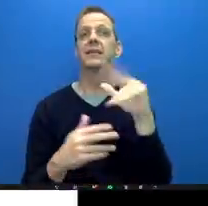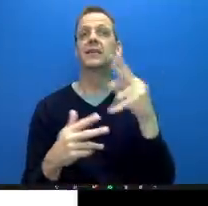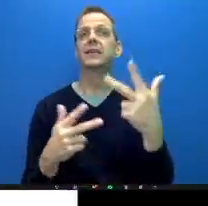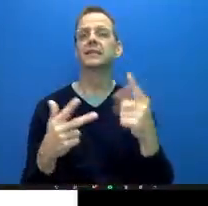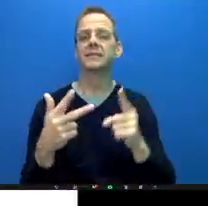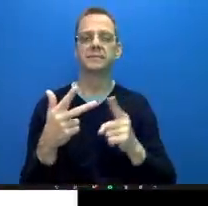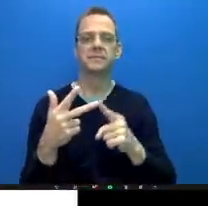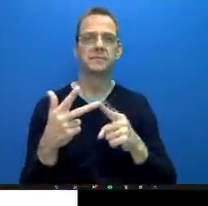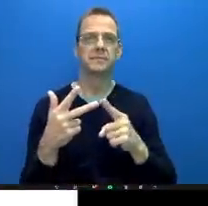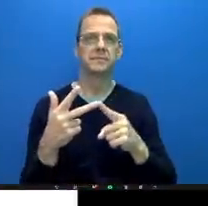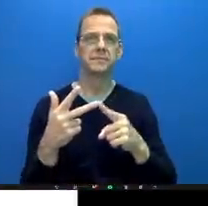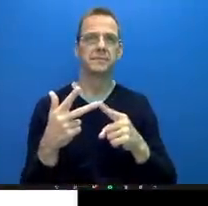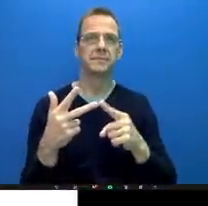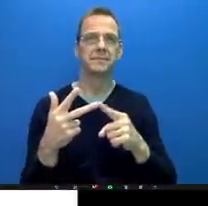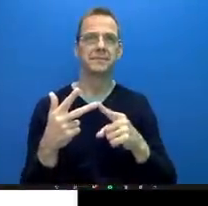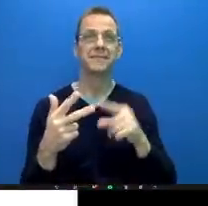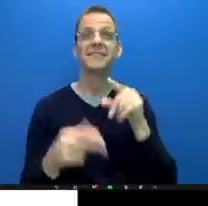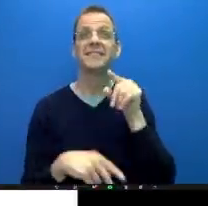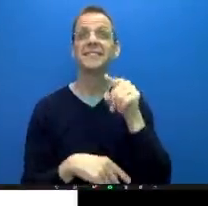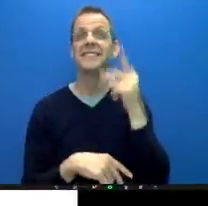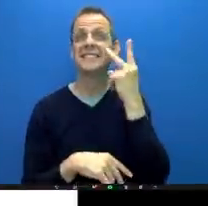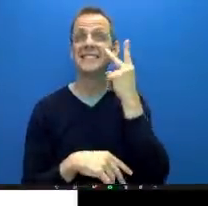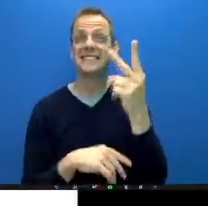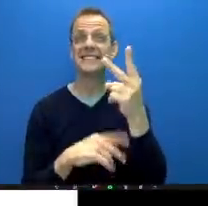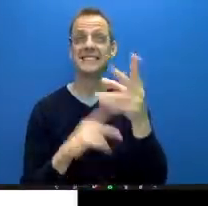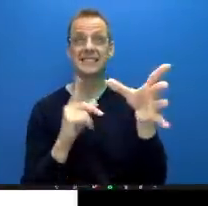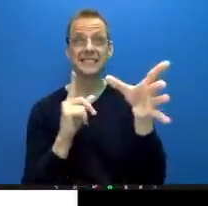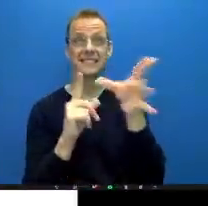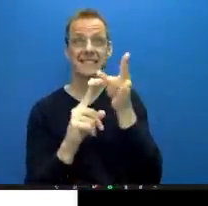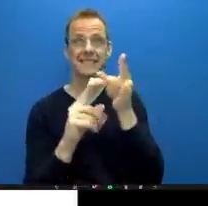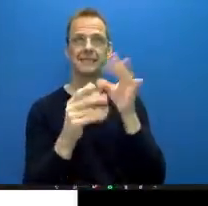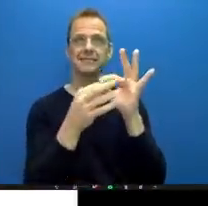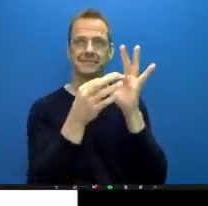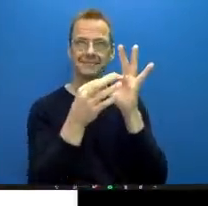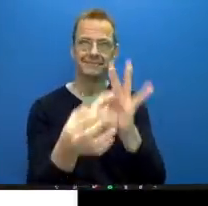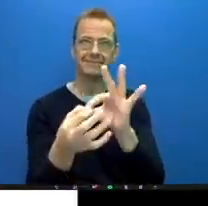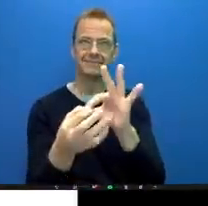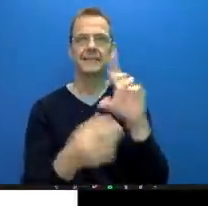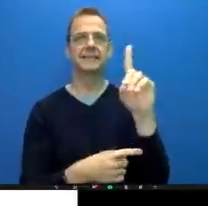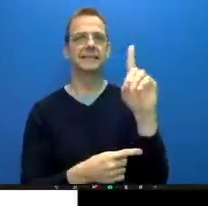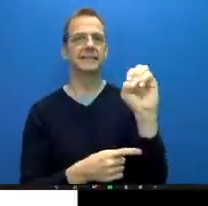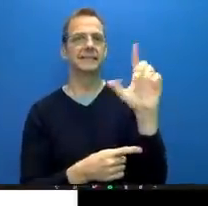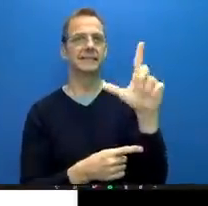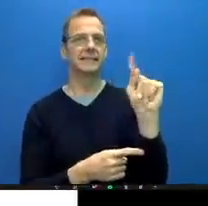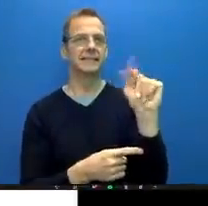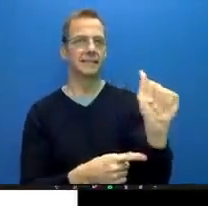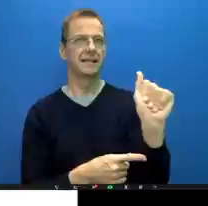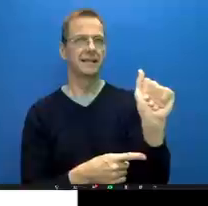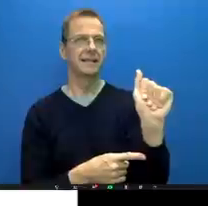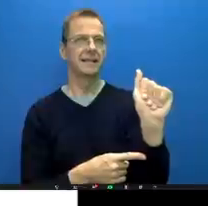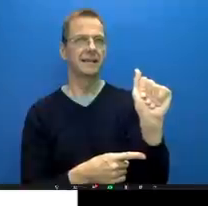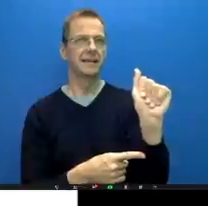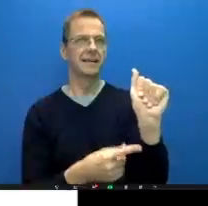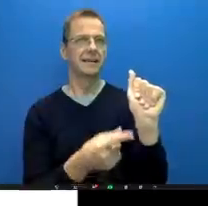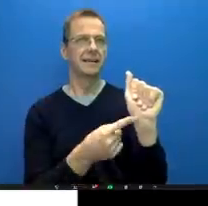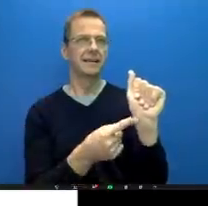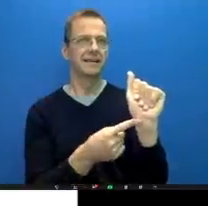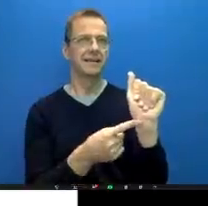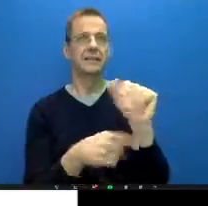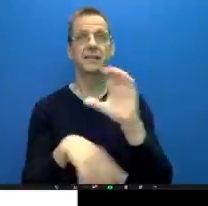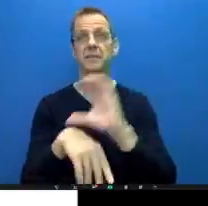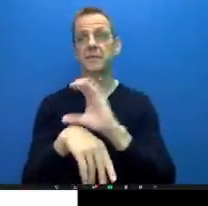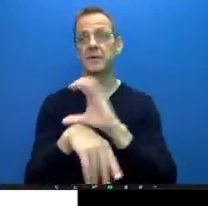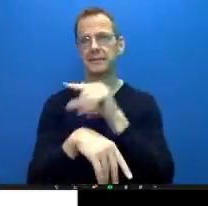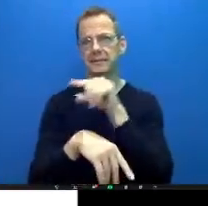shows Delta variant on logarithmic, natural logarithm scale. So y-axis is 2, 4, 8,